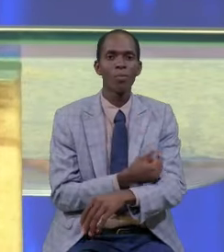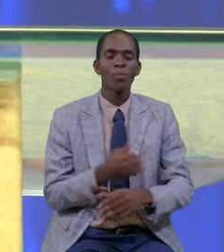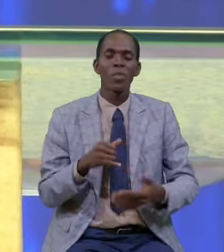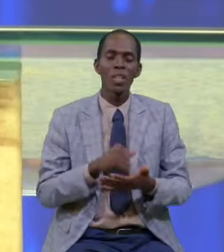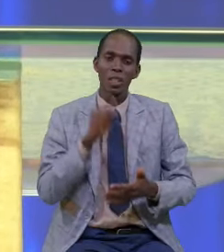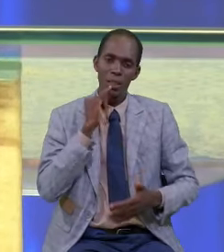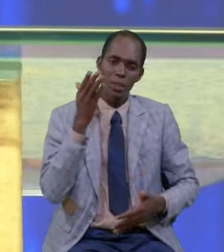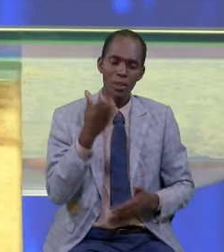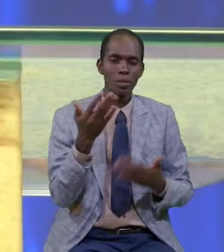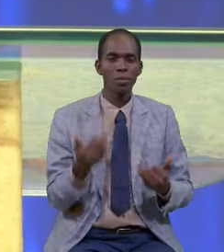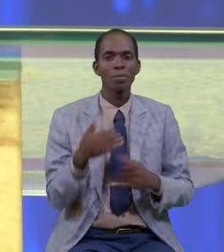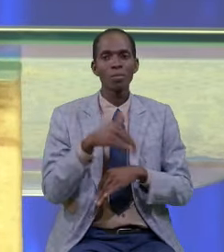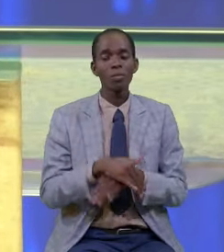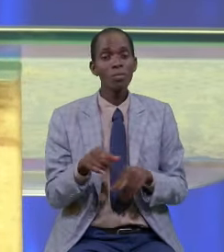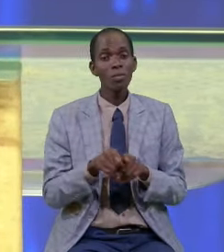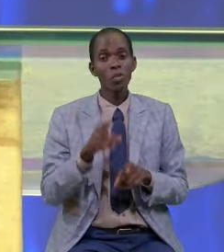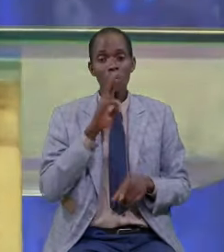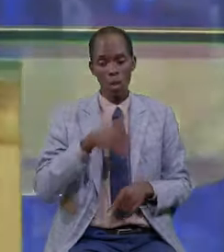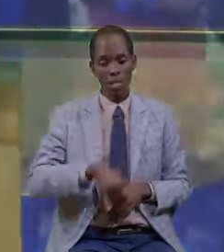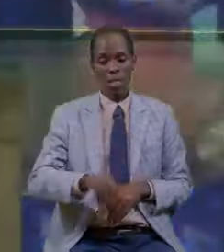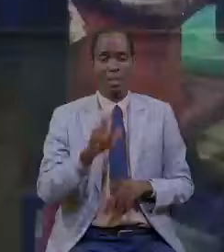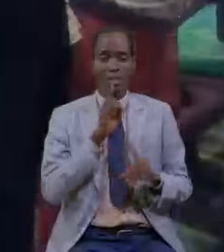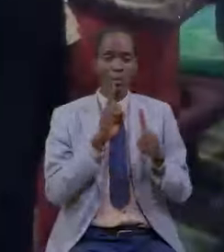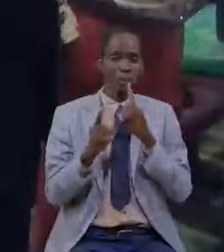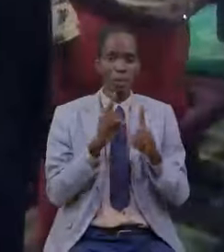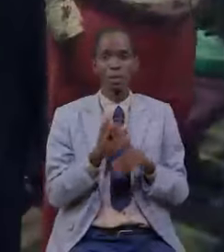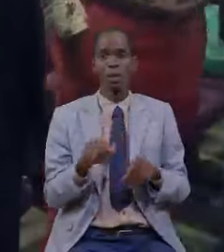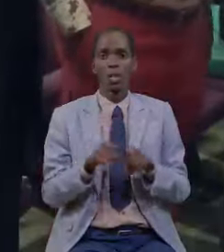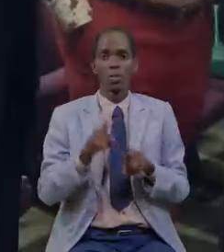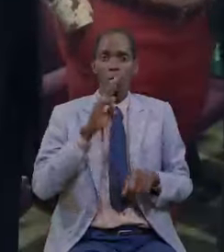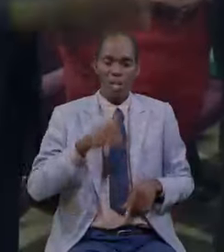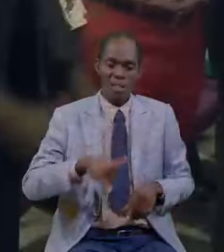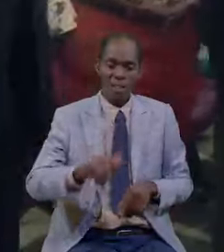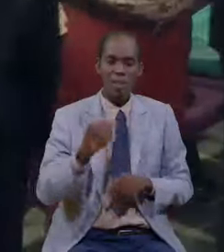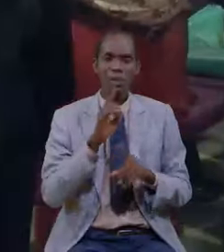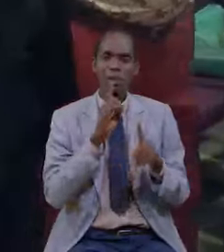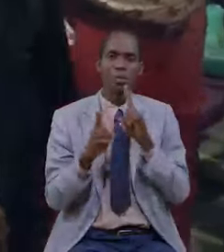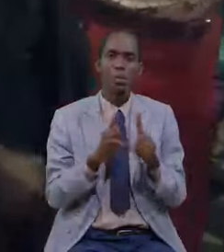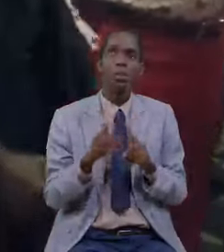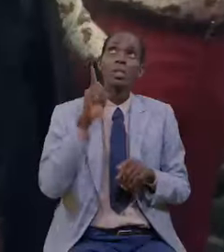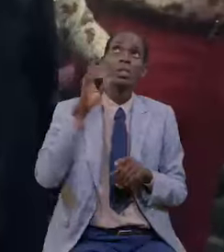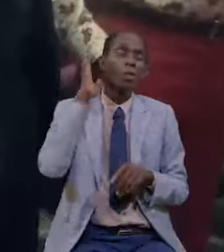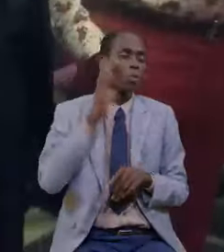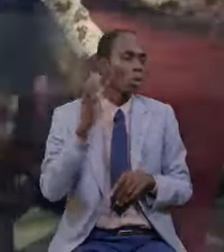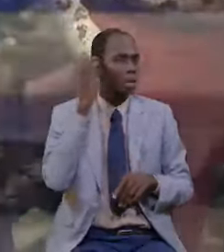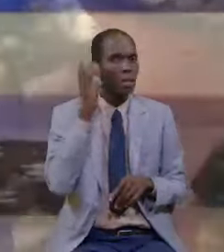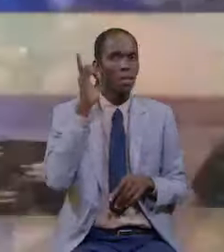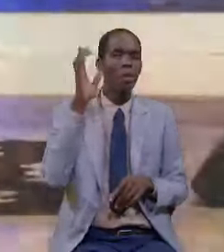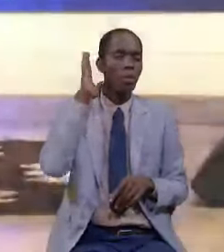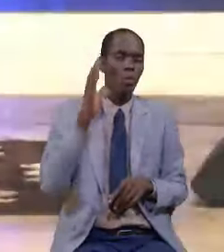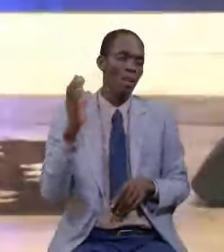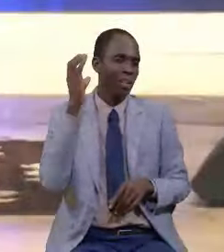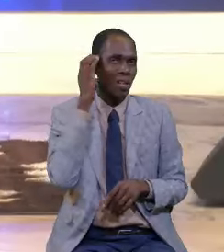tonight. While you're yet speaking, while you're yet speaking, while you're yet speaking, it will hear. He will hear. He